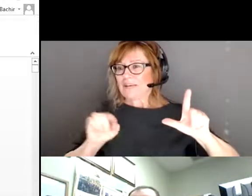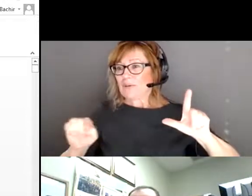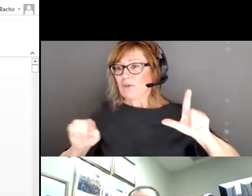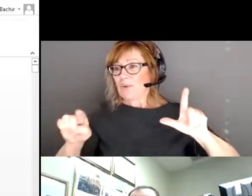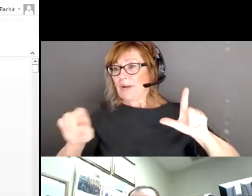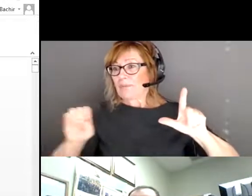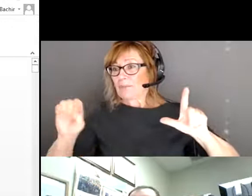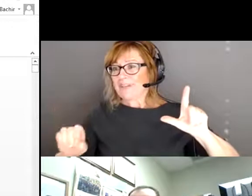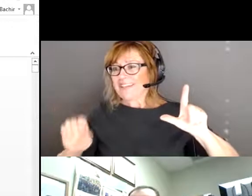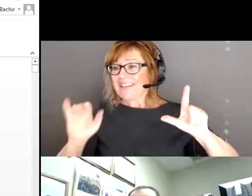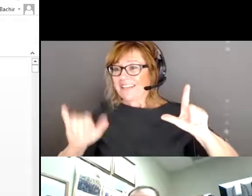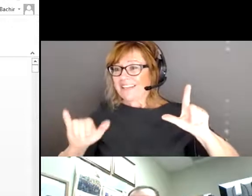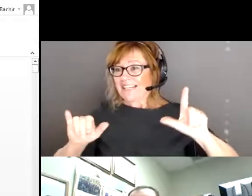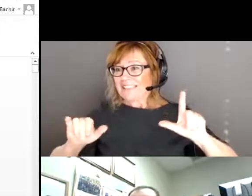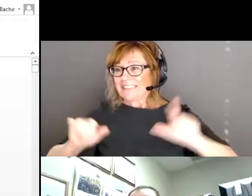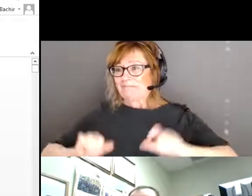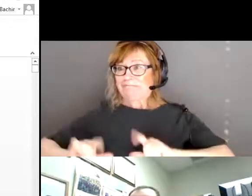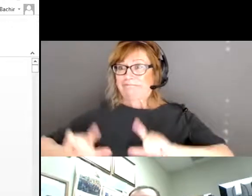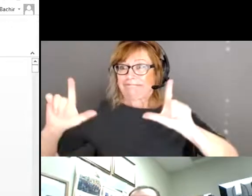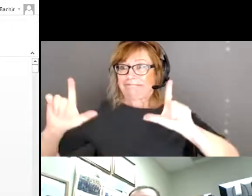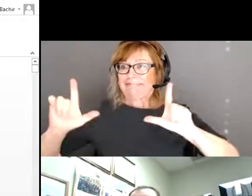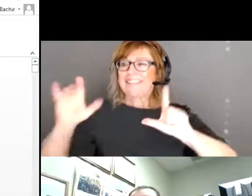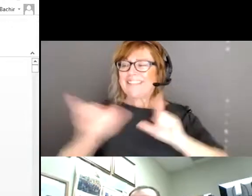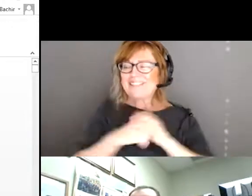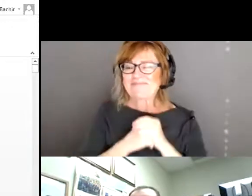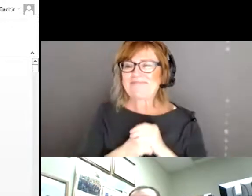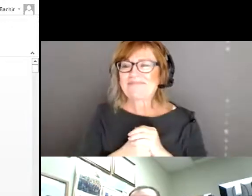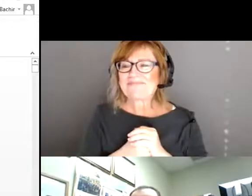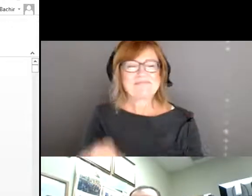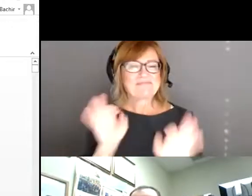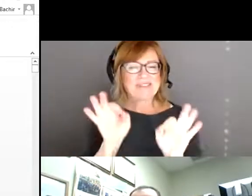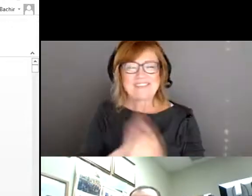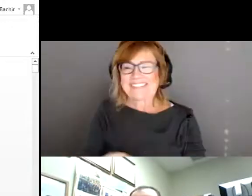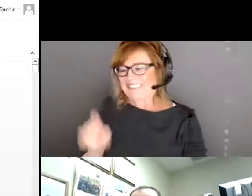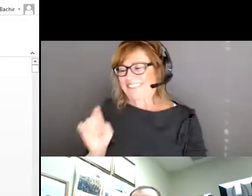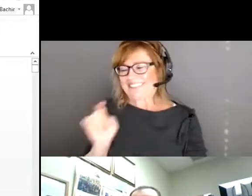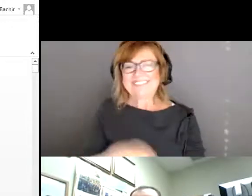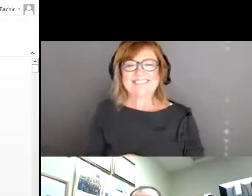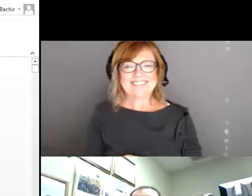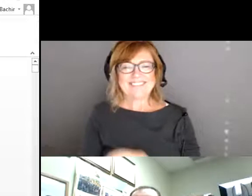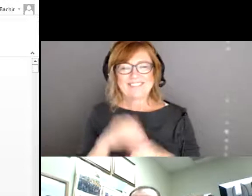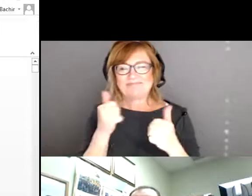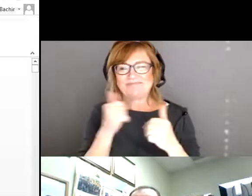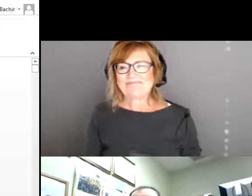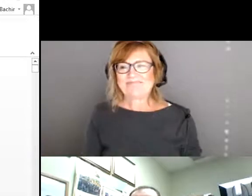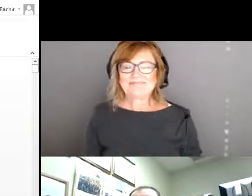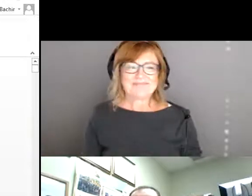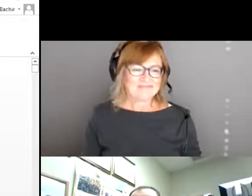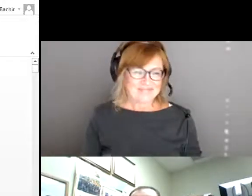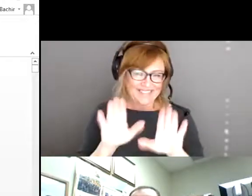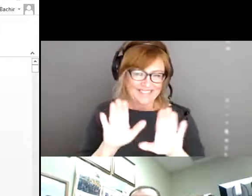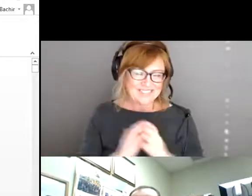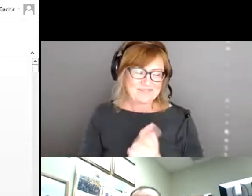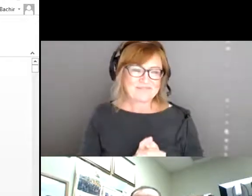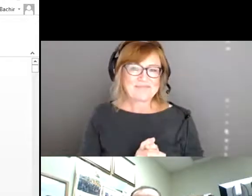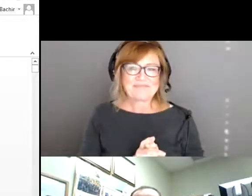100% magnification. Right. Next to it, yeah, that thing. Perfect. Just click it. That's great. Excellent.